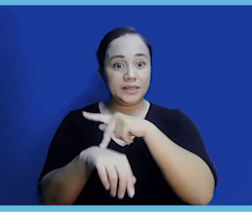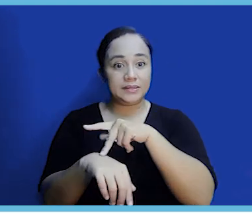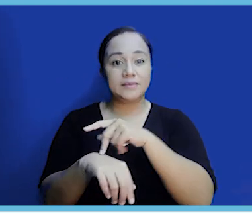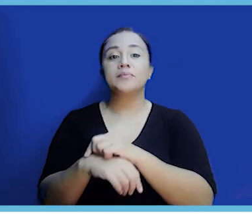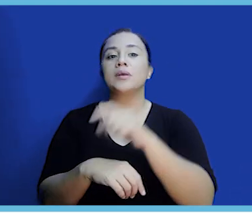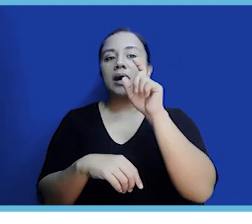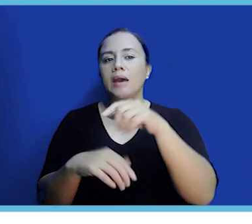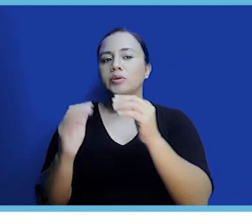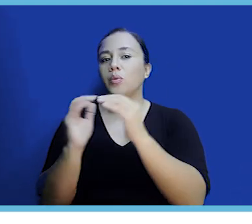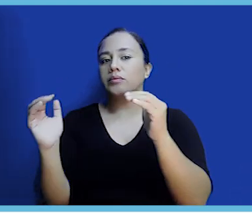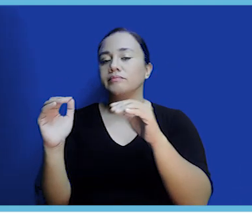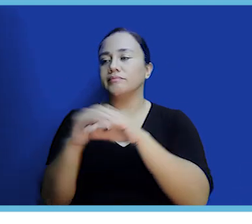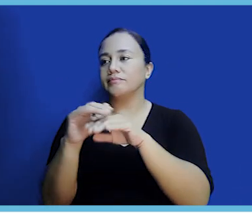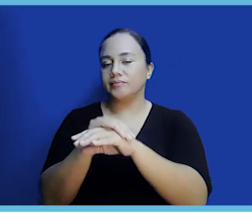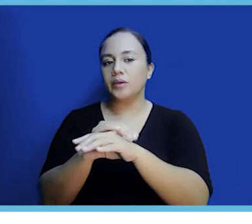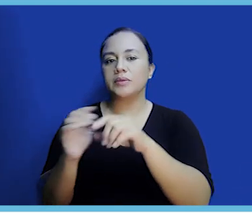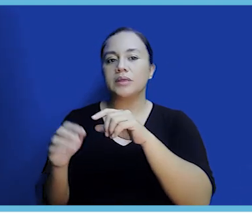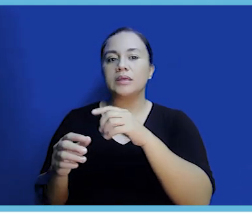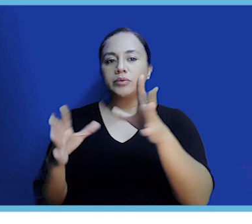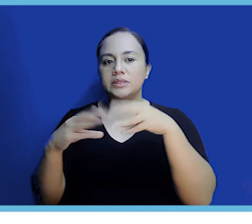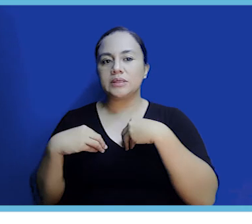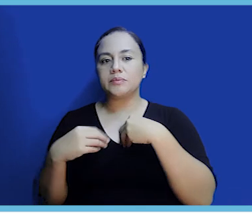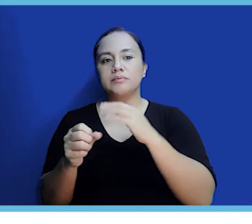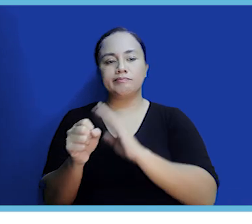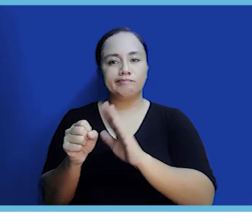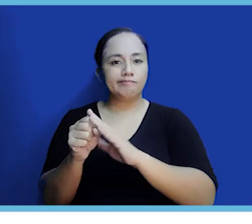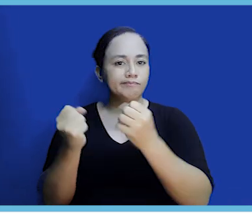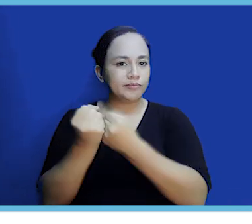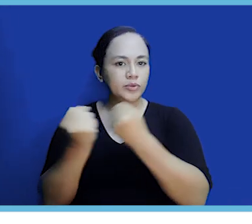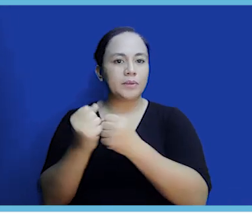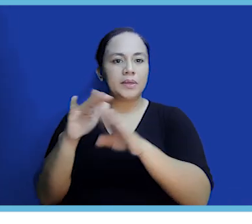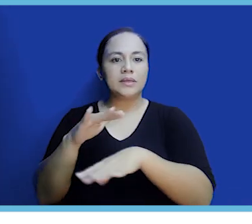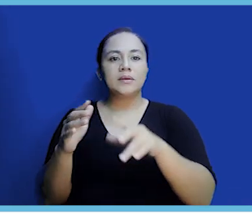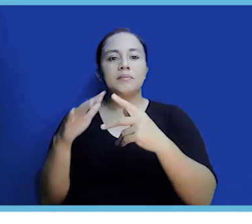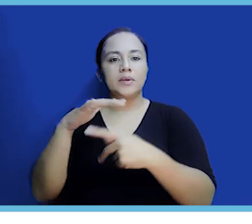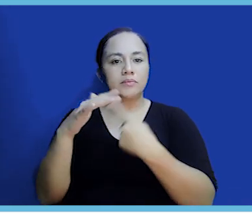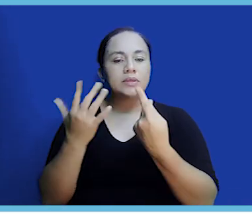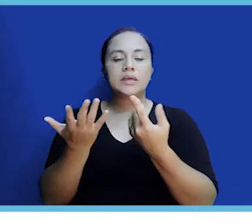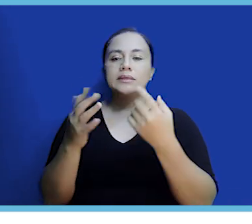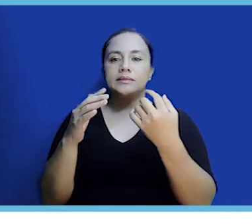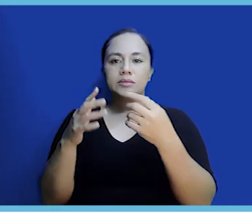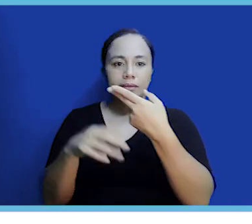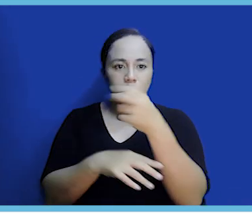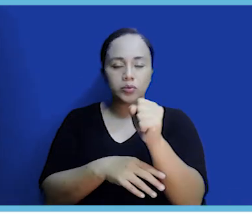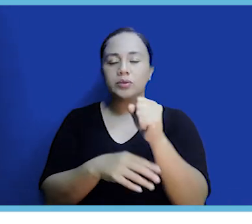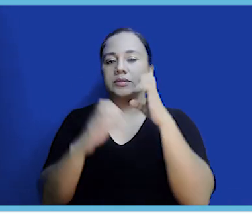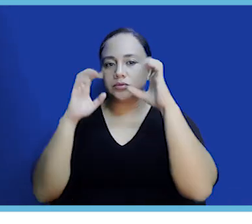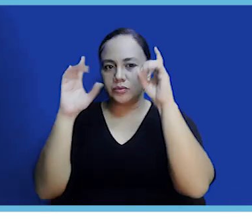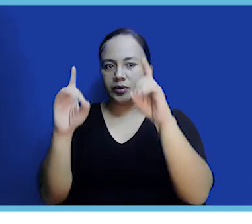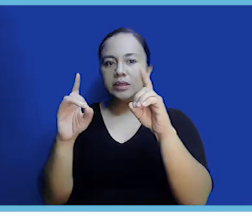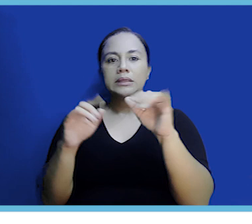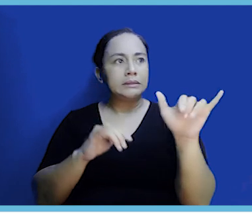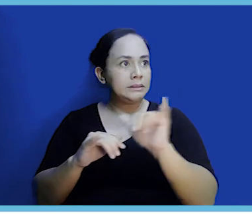with disabilities in the Philippines will have equal access and receive equitable support to basic primary and